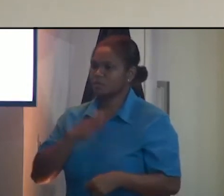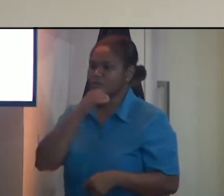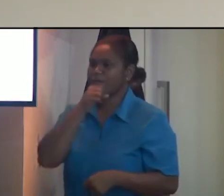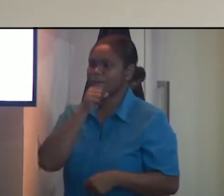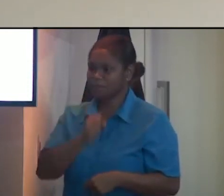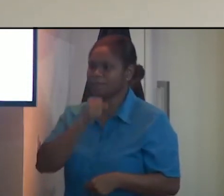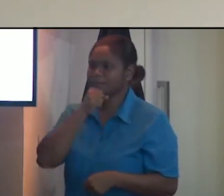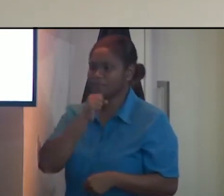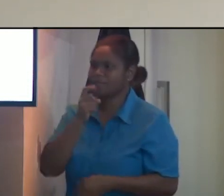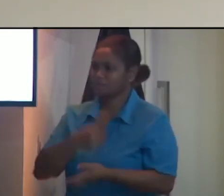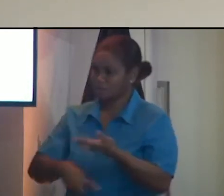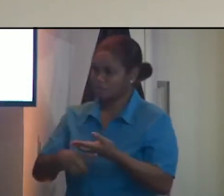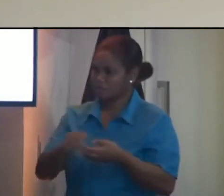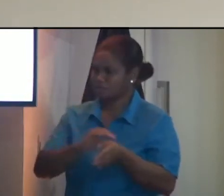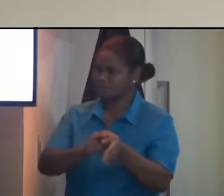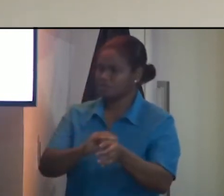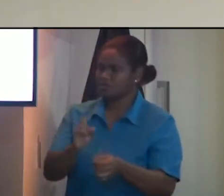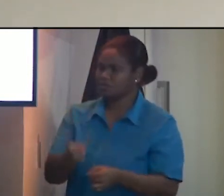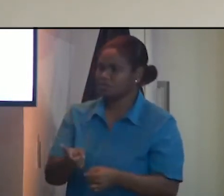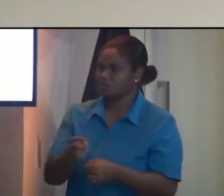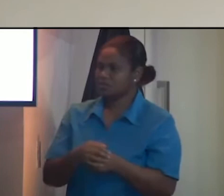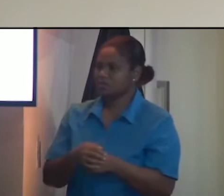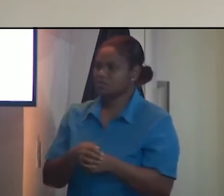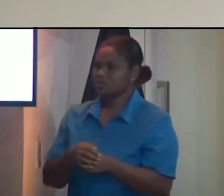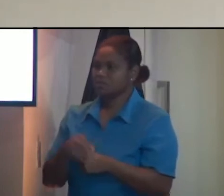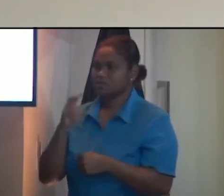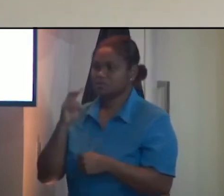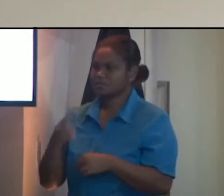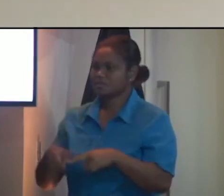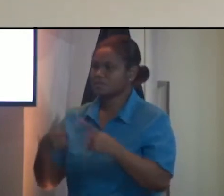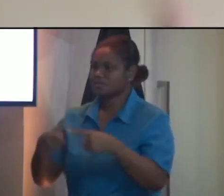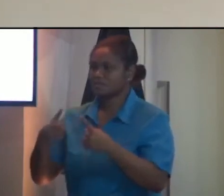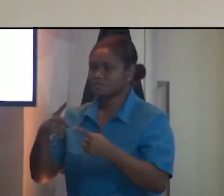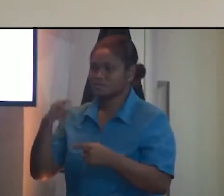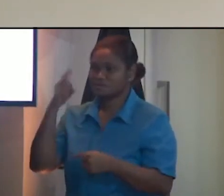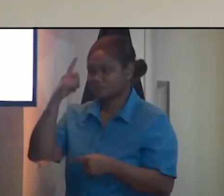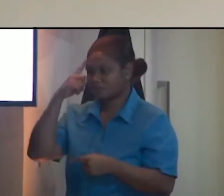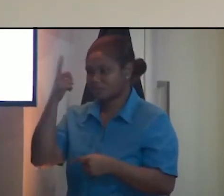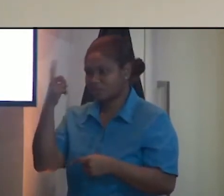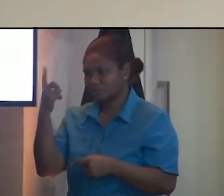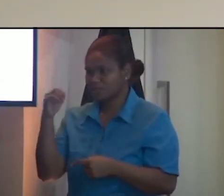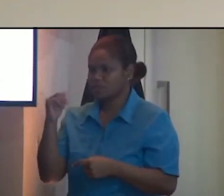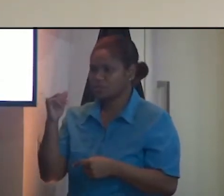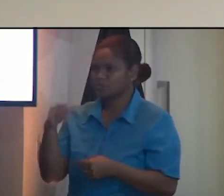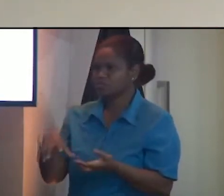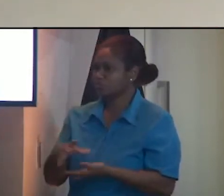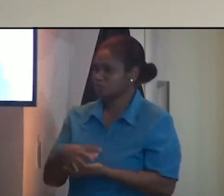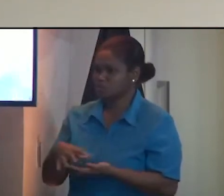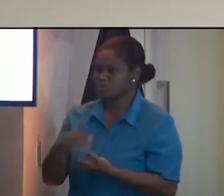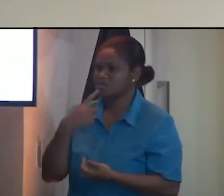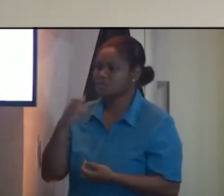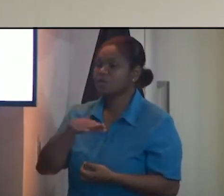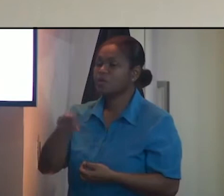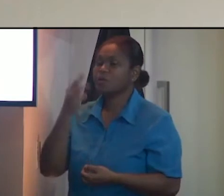that we have in the society, but also given that there are stereotype sentiments where people regard all women are the same. What the